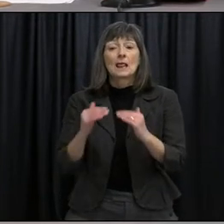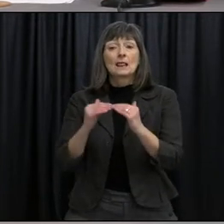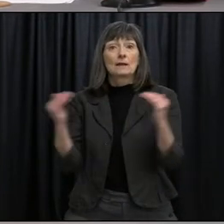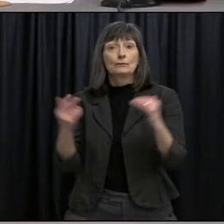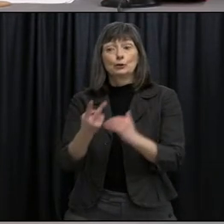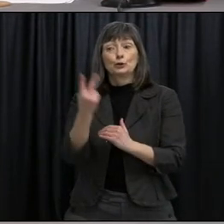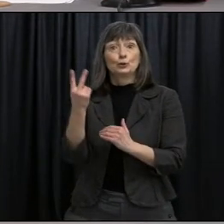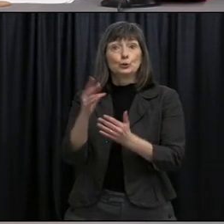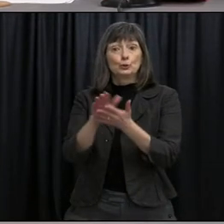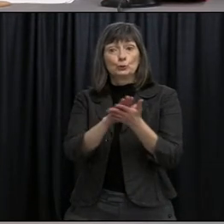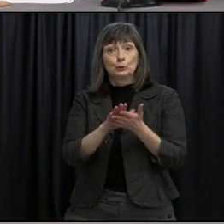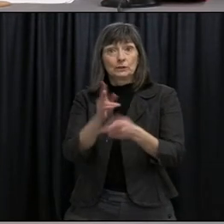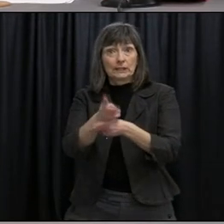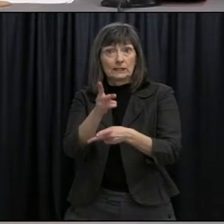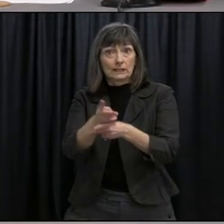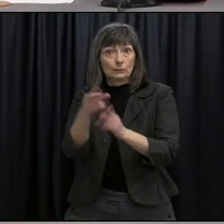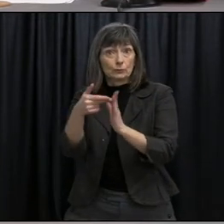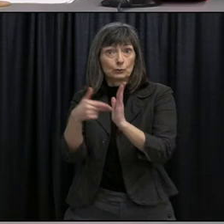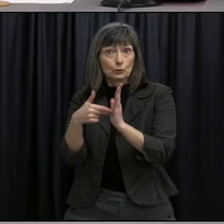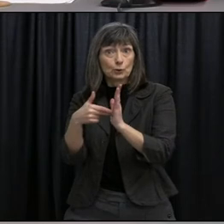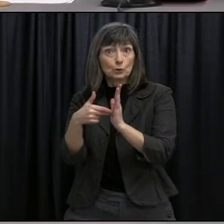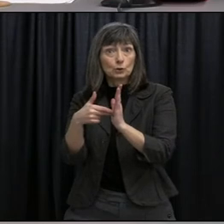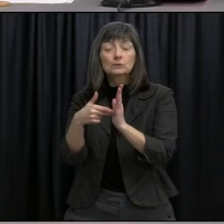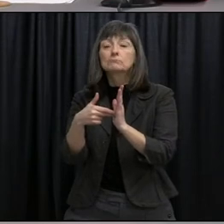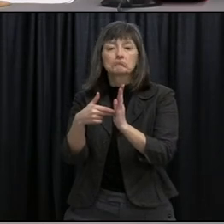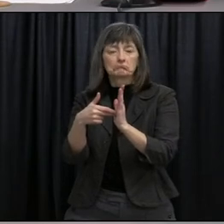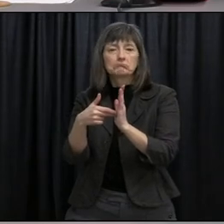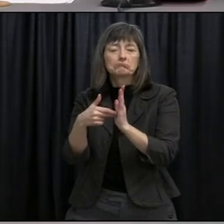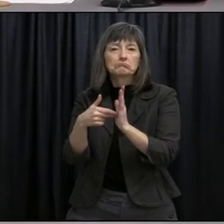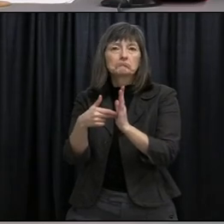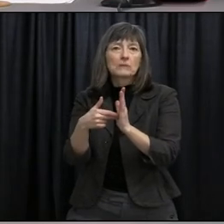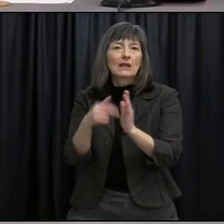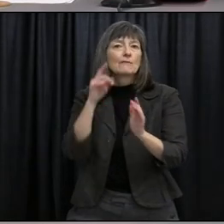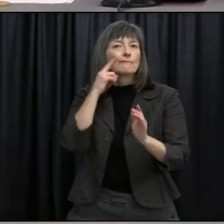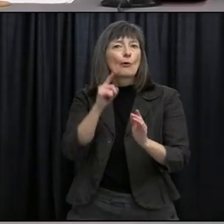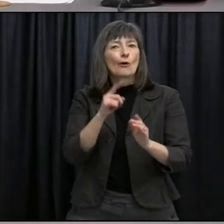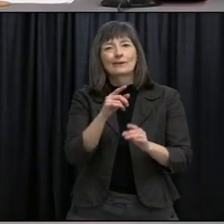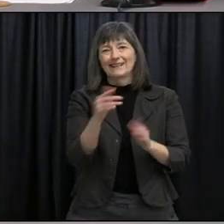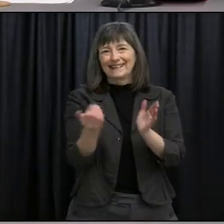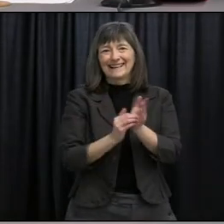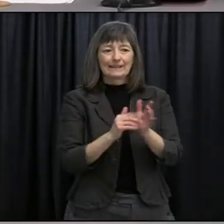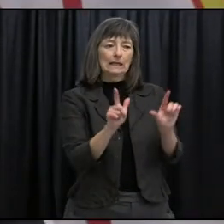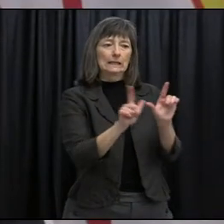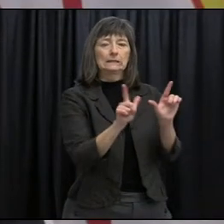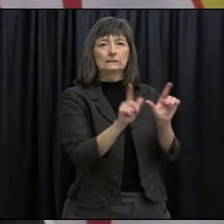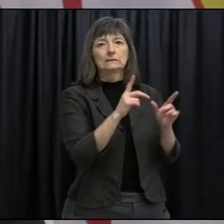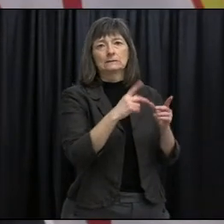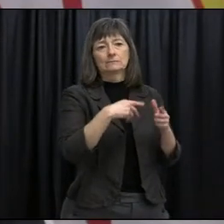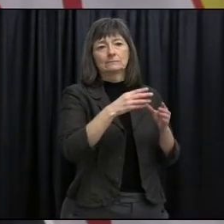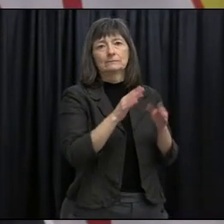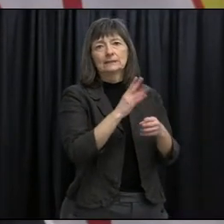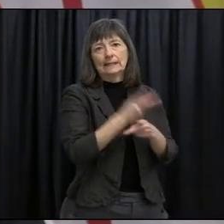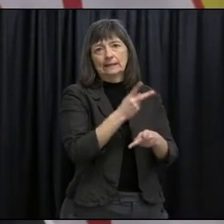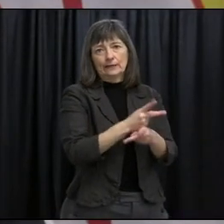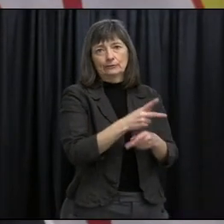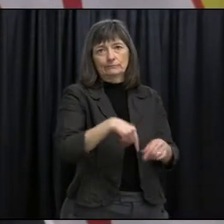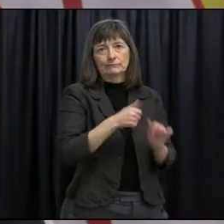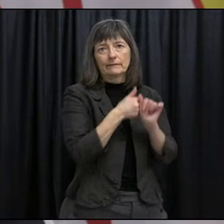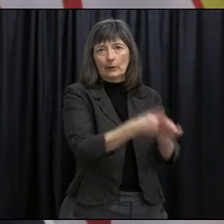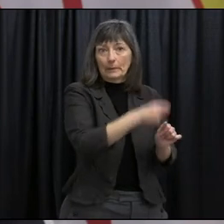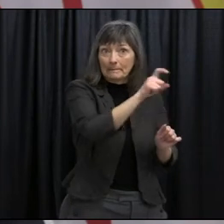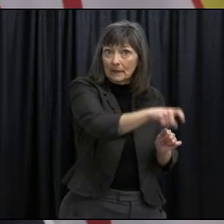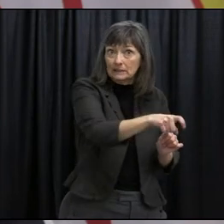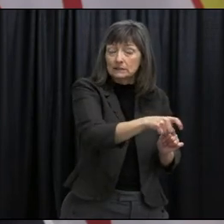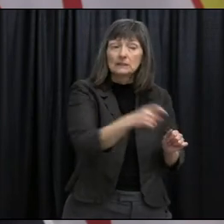care policies are specific and must be adhered to for the regulated sector. Certainly, if the unregulated sector chooses to utilize